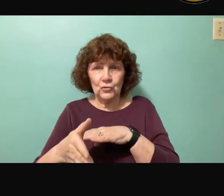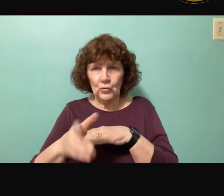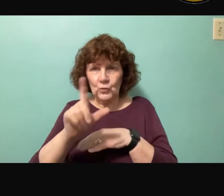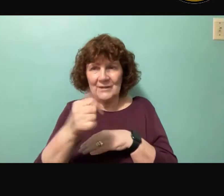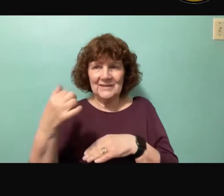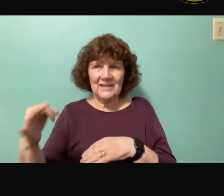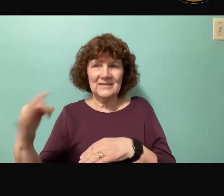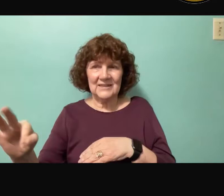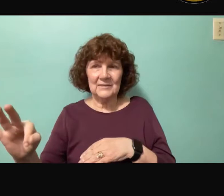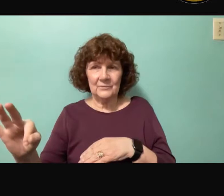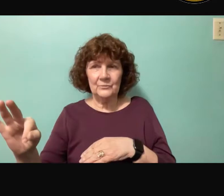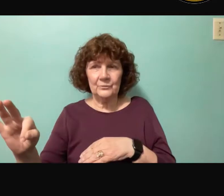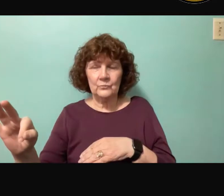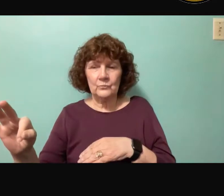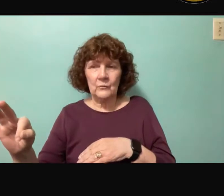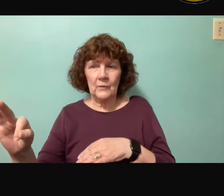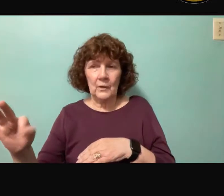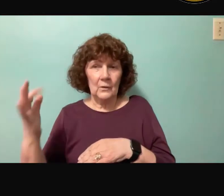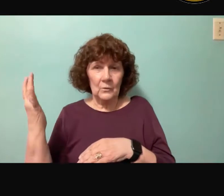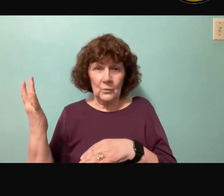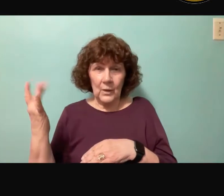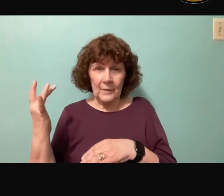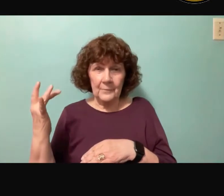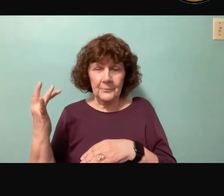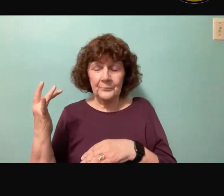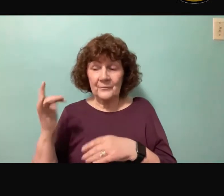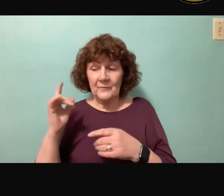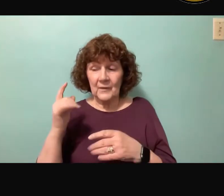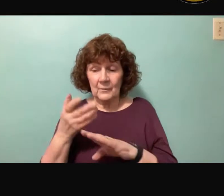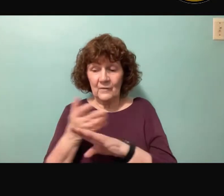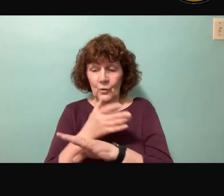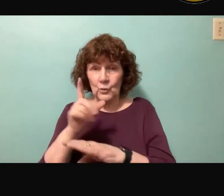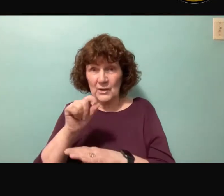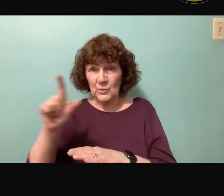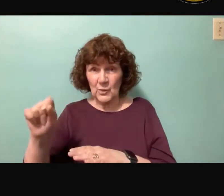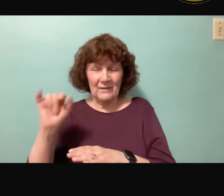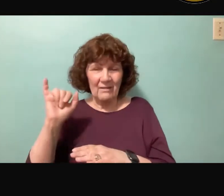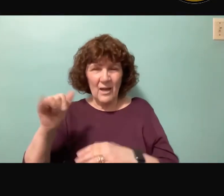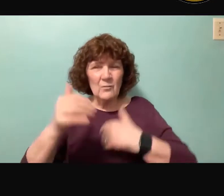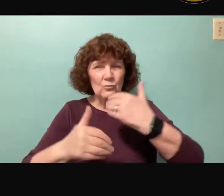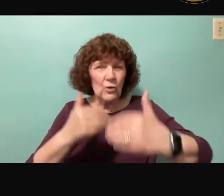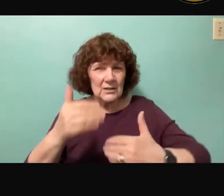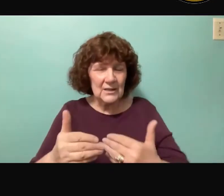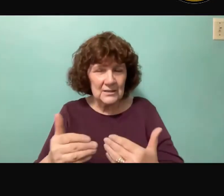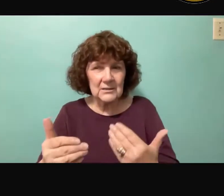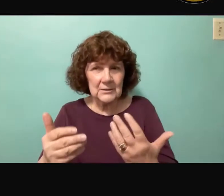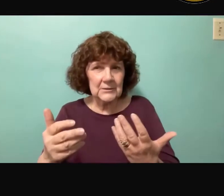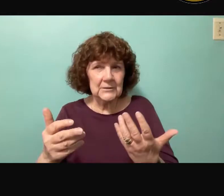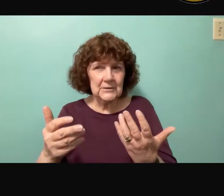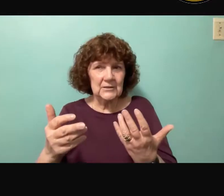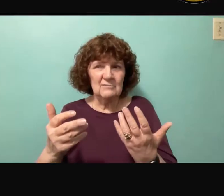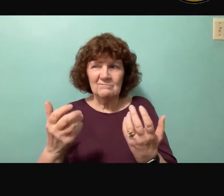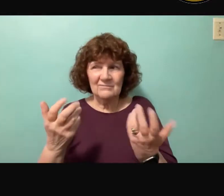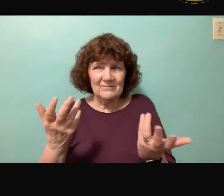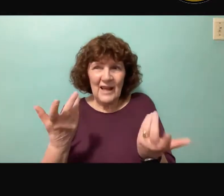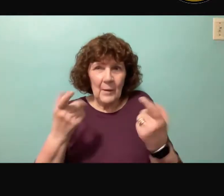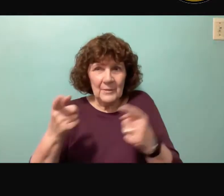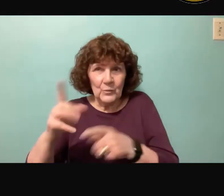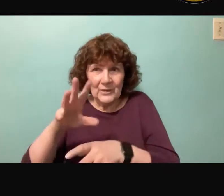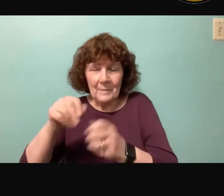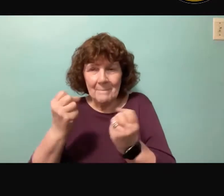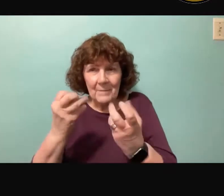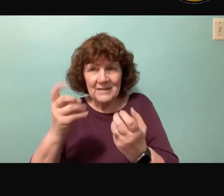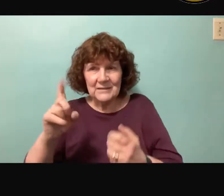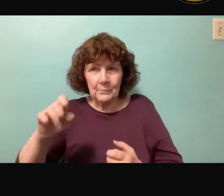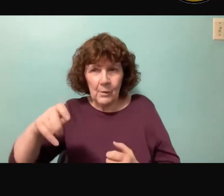2019 because until 2020 the process was housed in the law department, but incomplete records